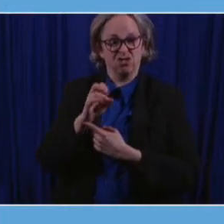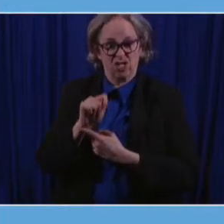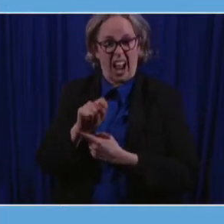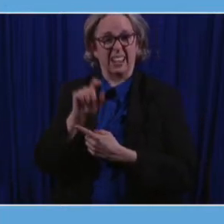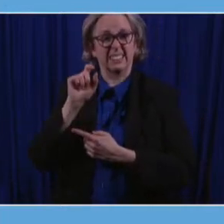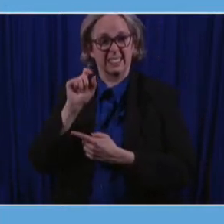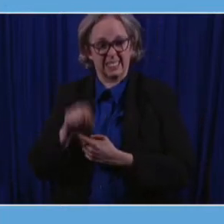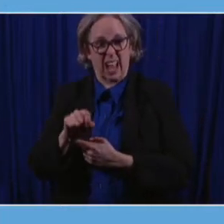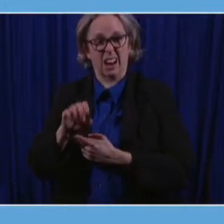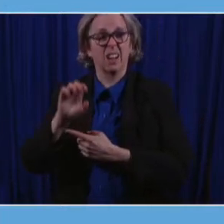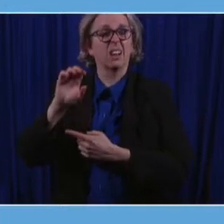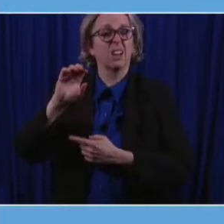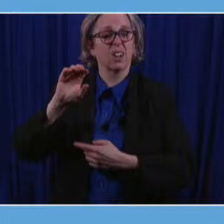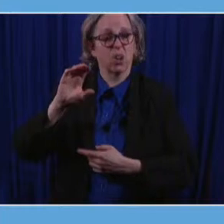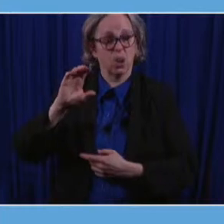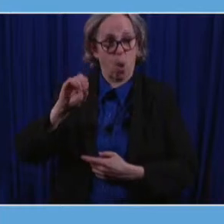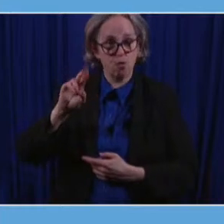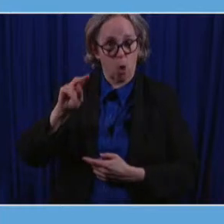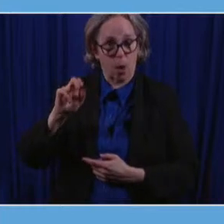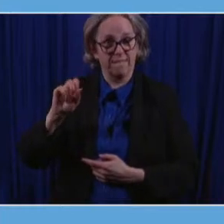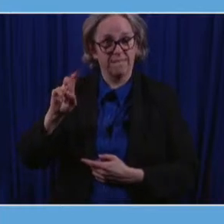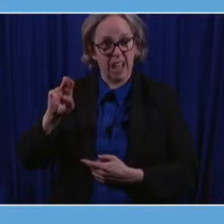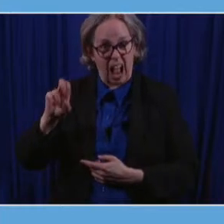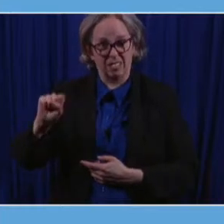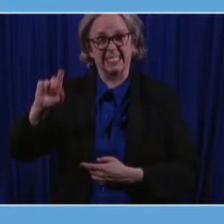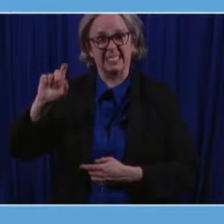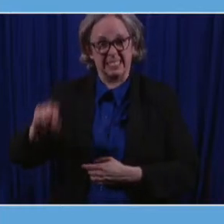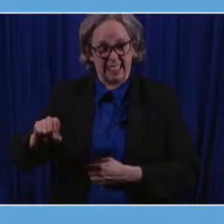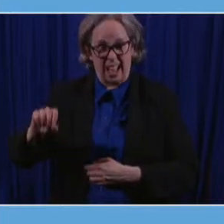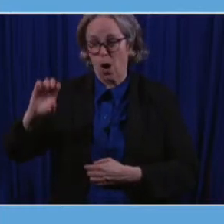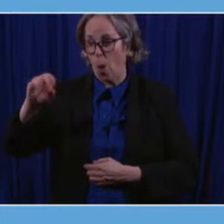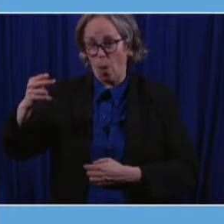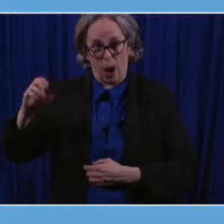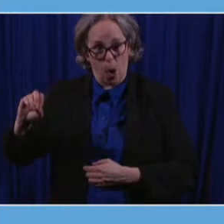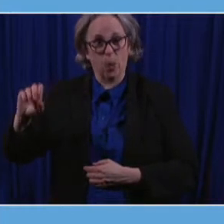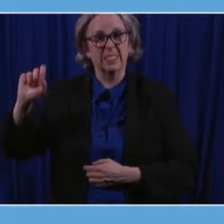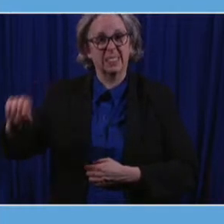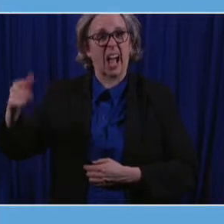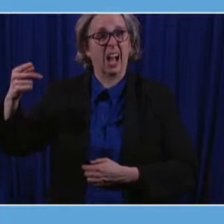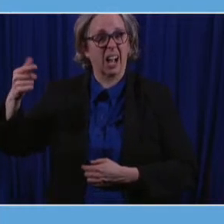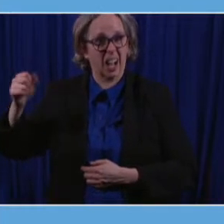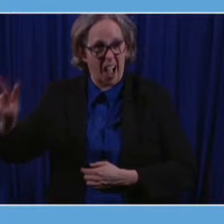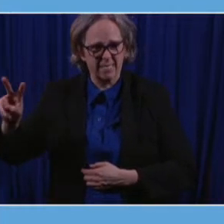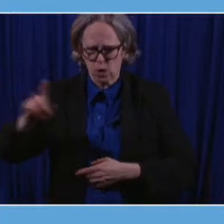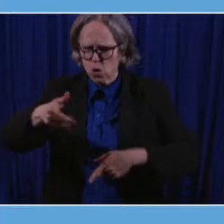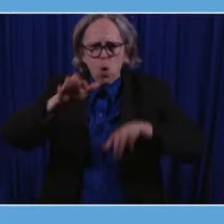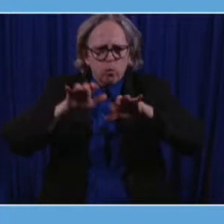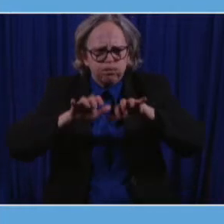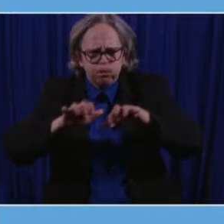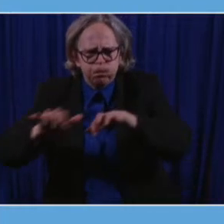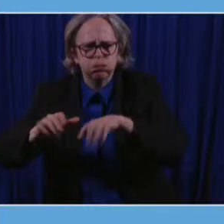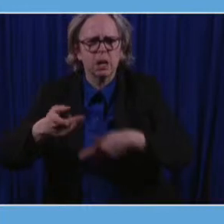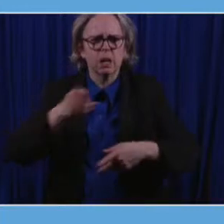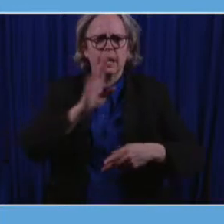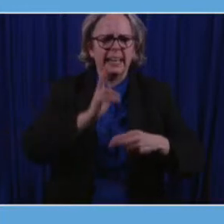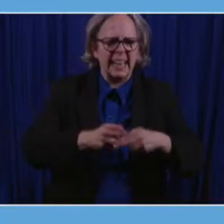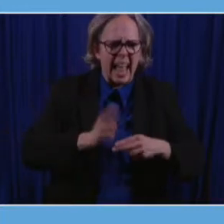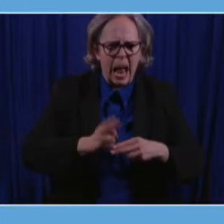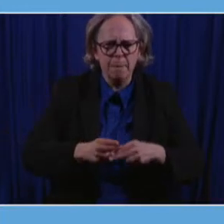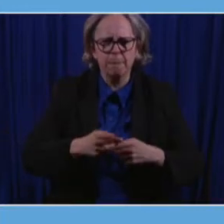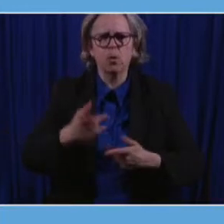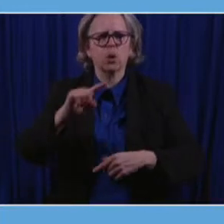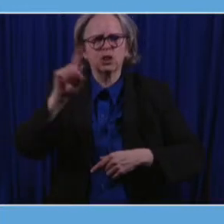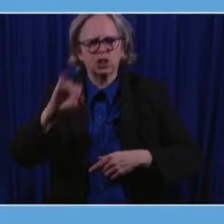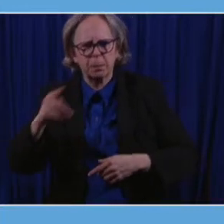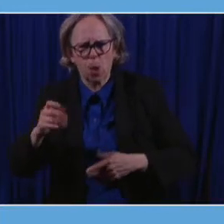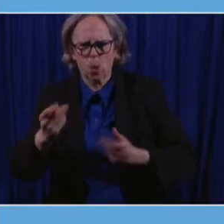gettheshot.coronavirus.ohio.gov and type in, if you want to go to Maple Heights, type in Maple Heights in the search bar to see available appointments. You can also call